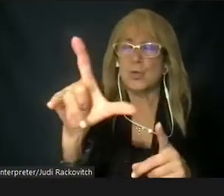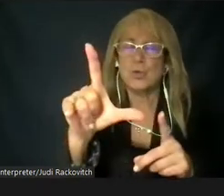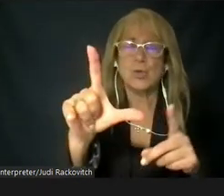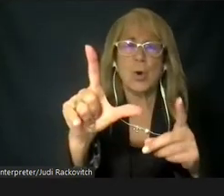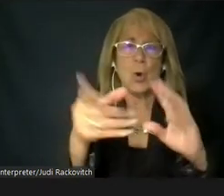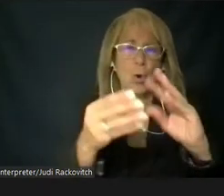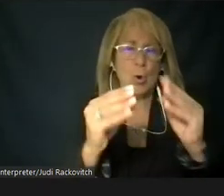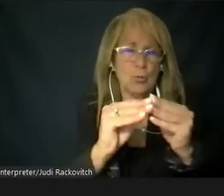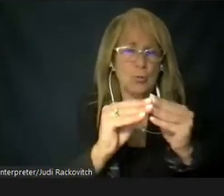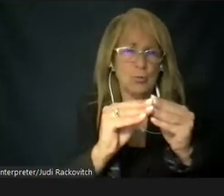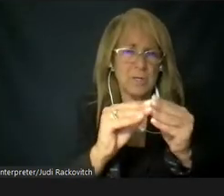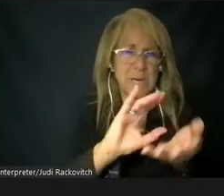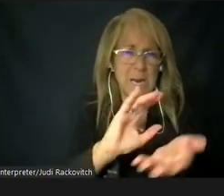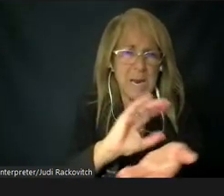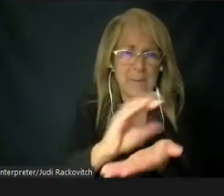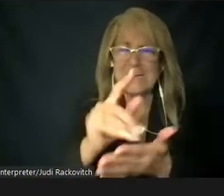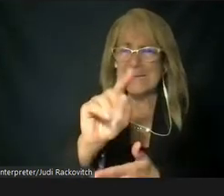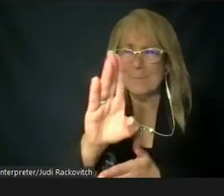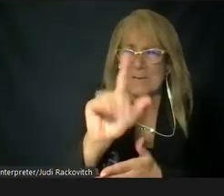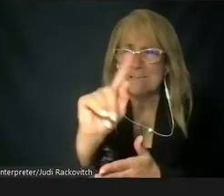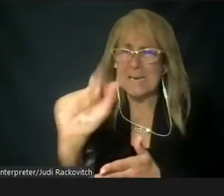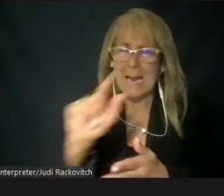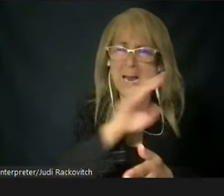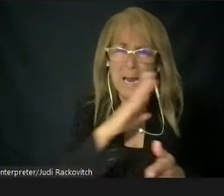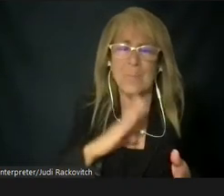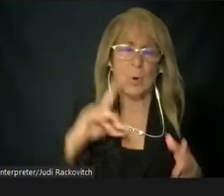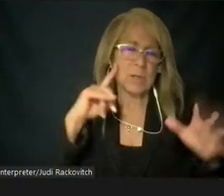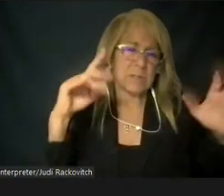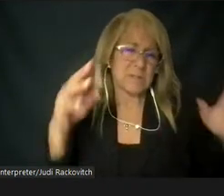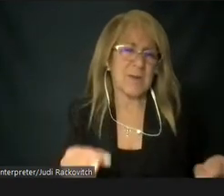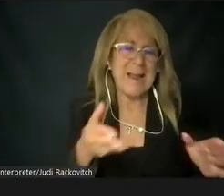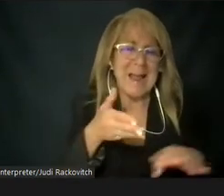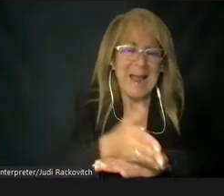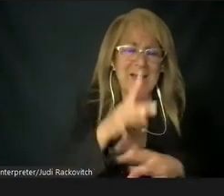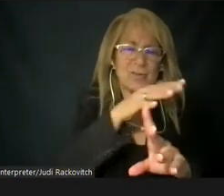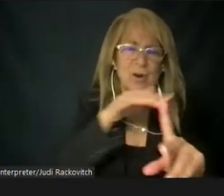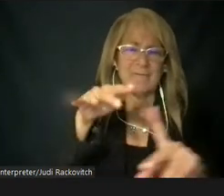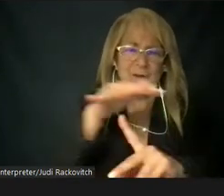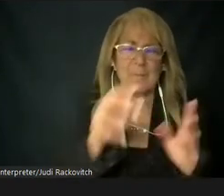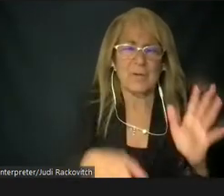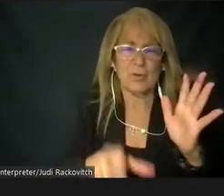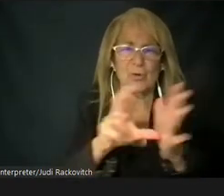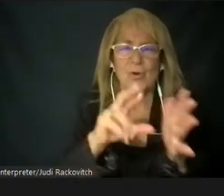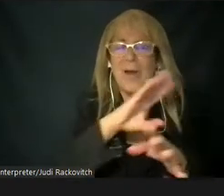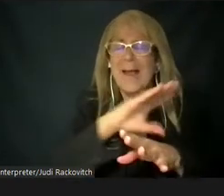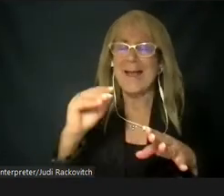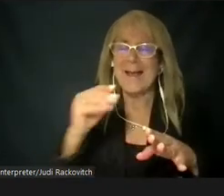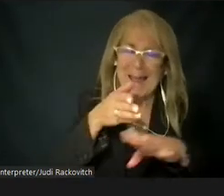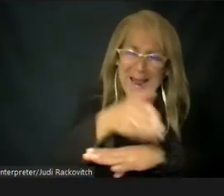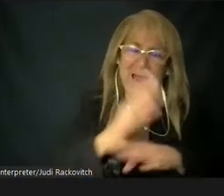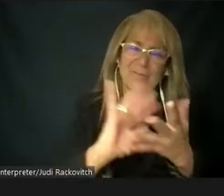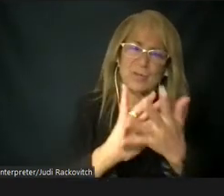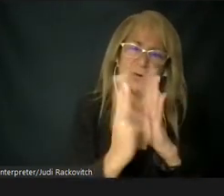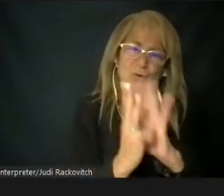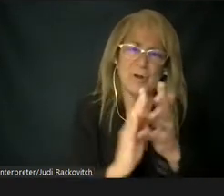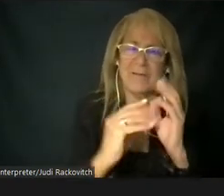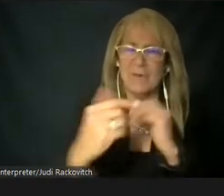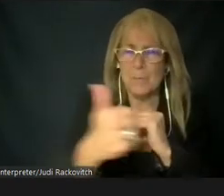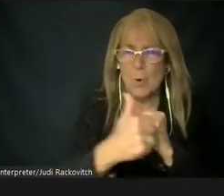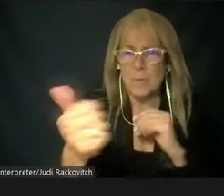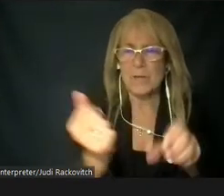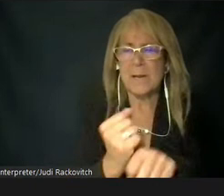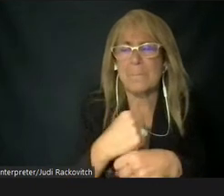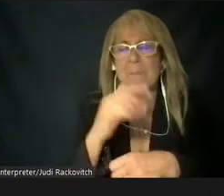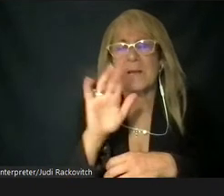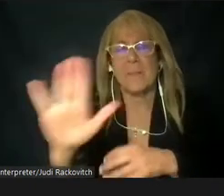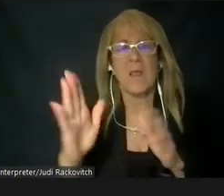a vote of the TBTA board after the environmental review process and after the traffic mobility review board makes its recommendations. So